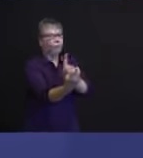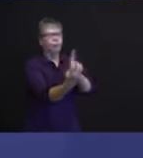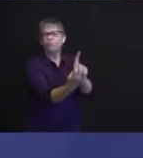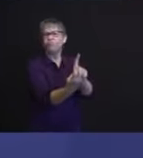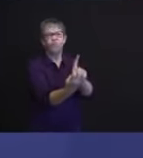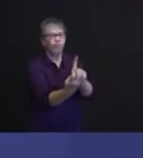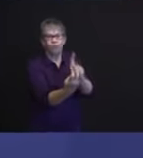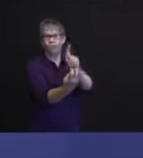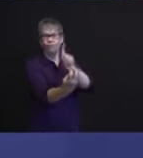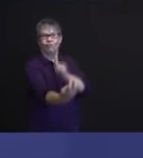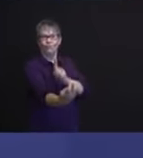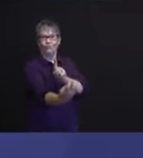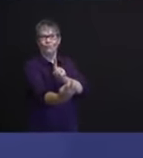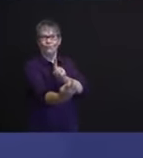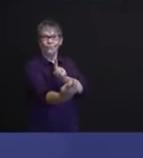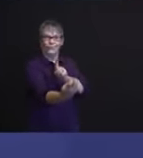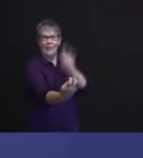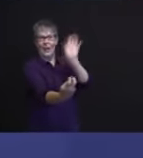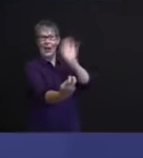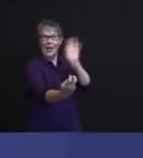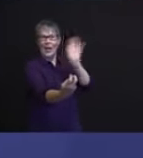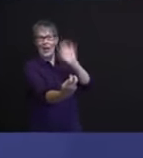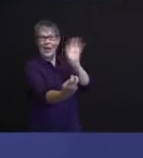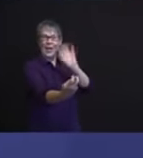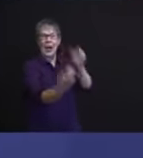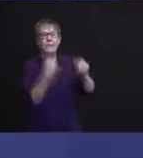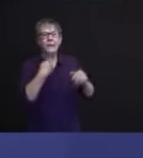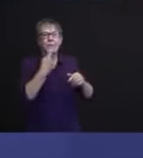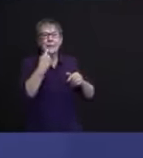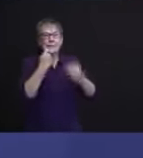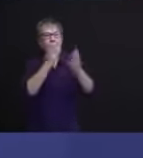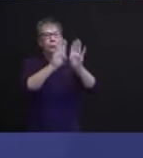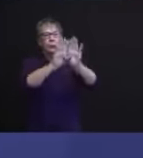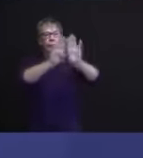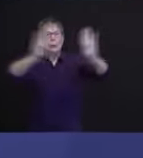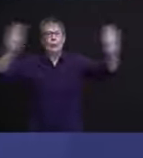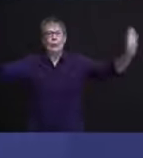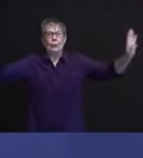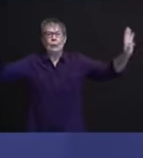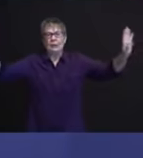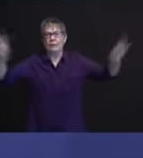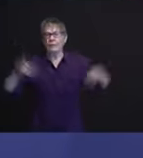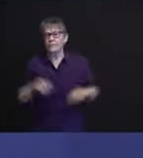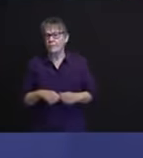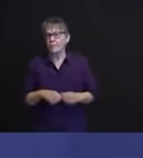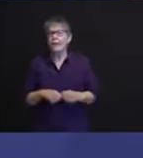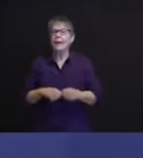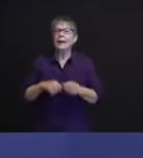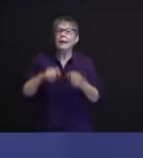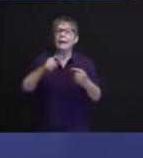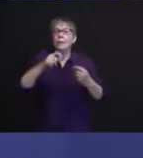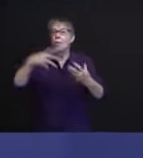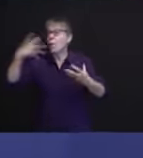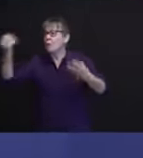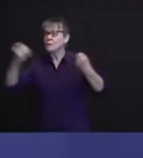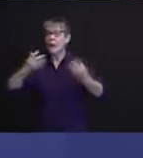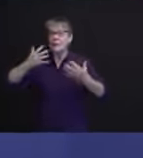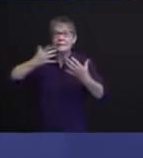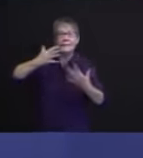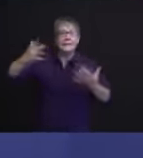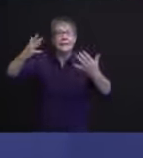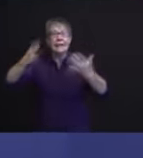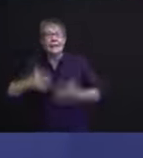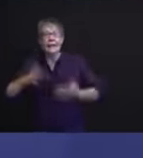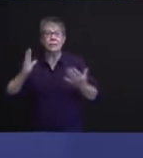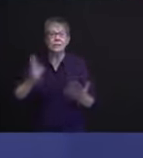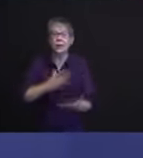All singing groups should be socially distanced from each other and their audience during each performance. Singing groups that perform in public must